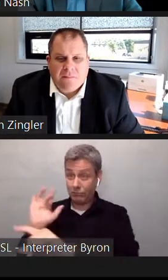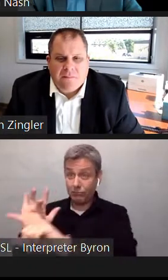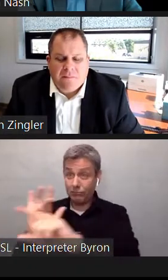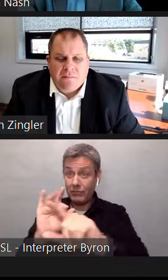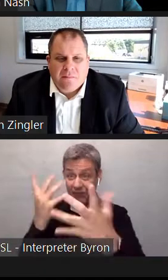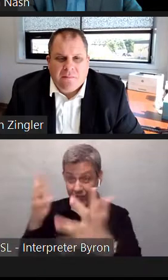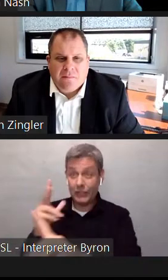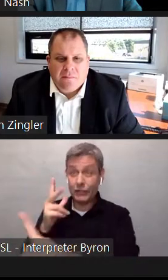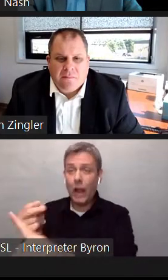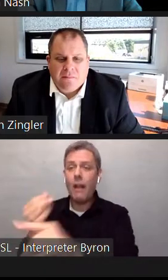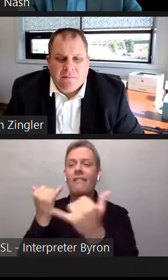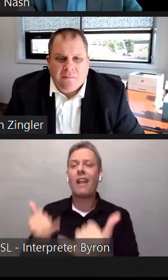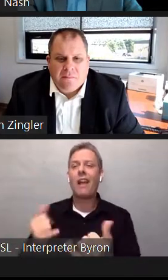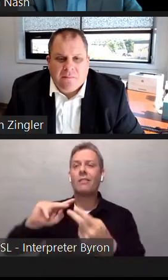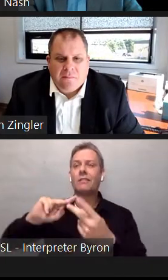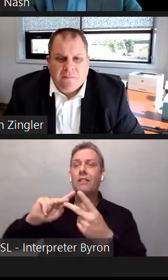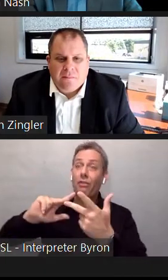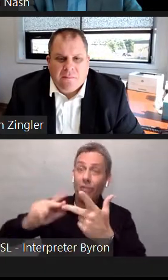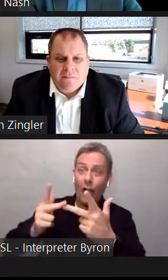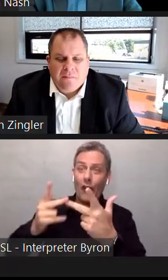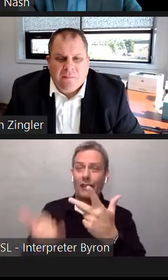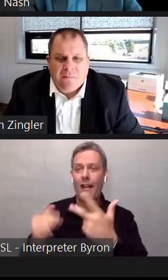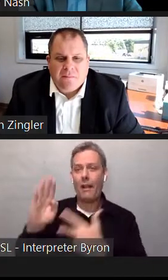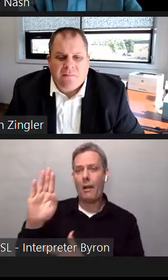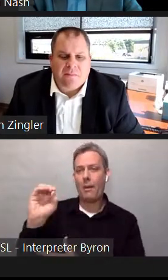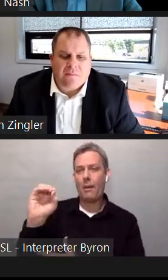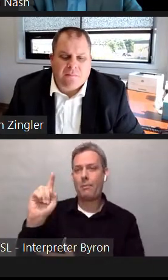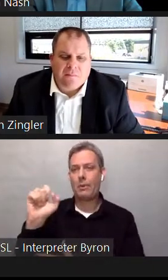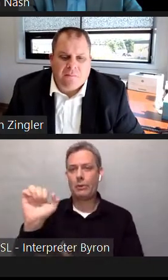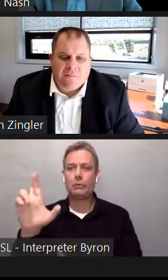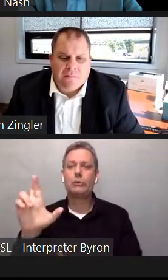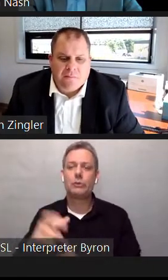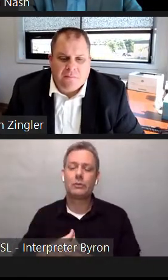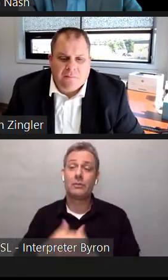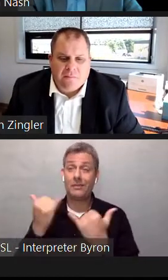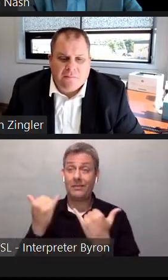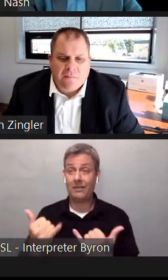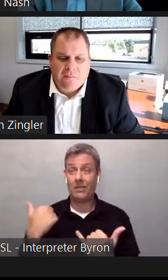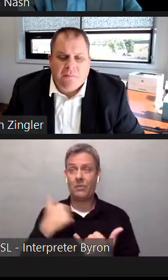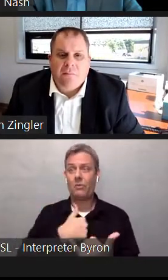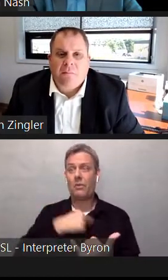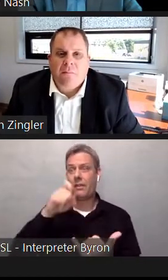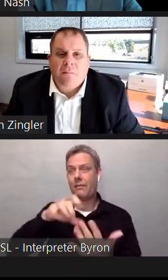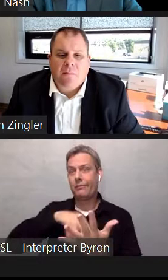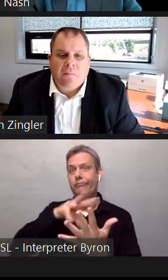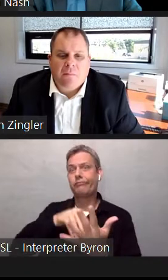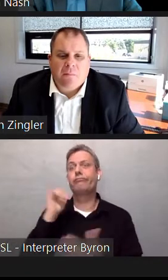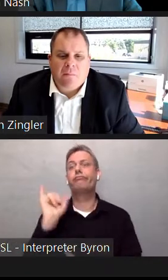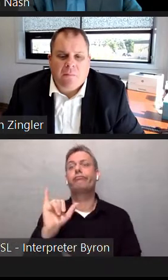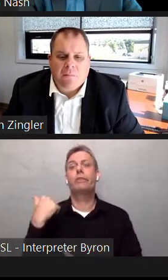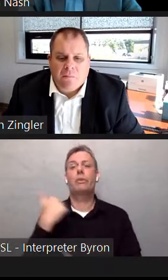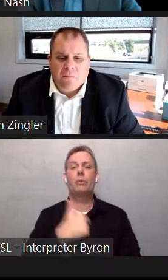booster shots. And so those lessons learned and those stories help us understand where we're going.